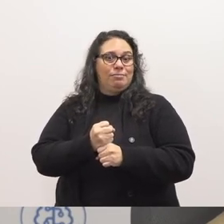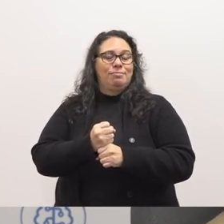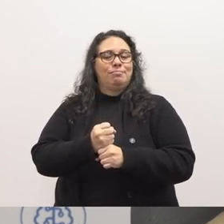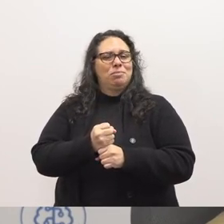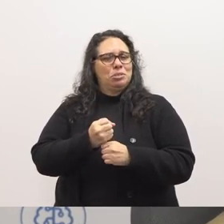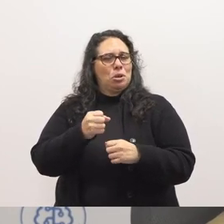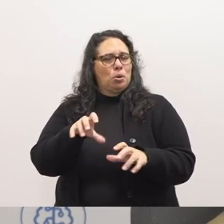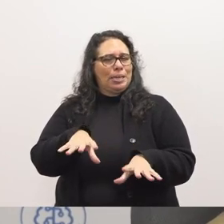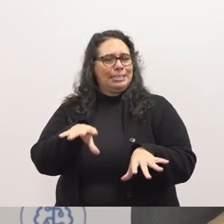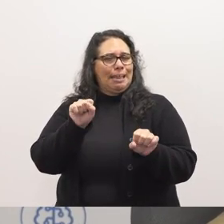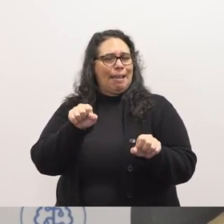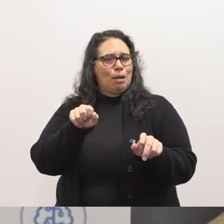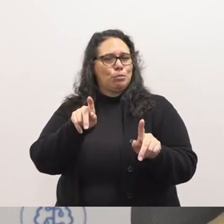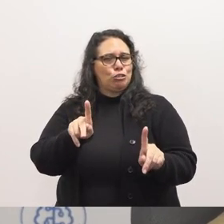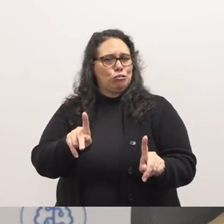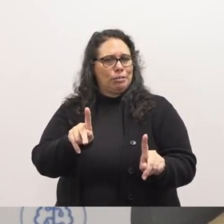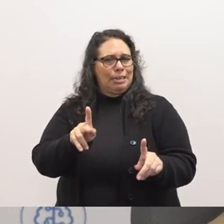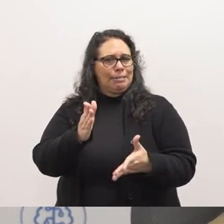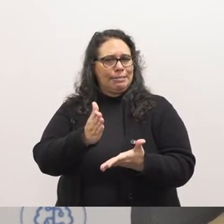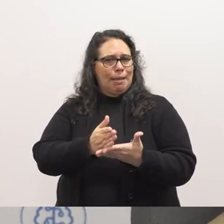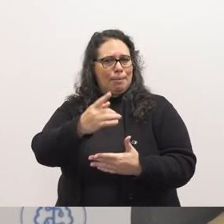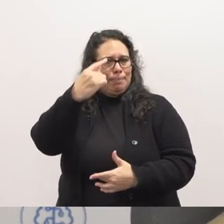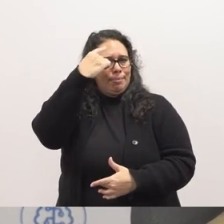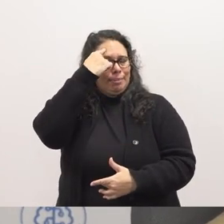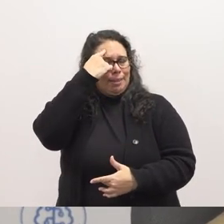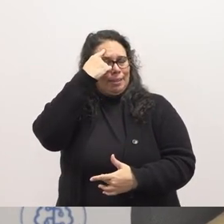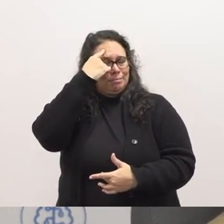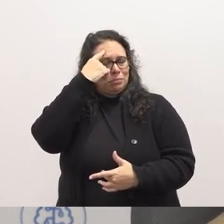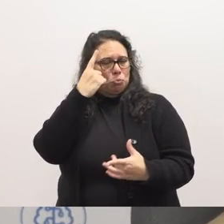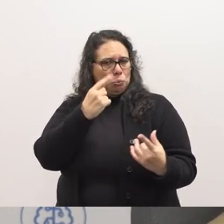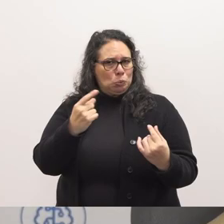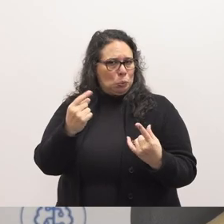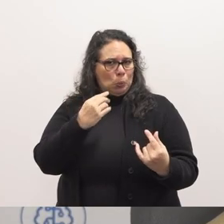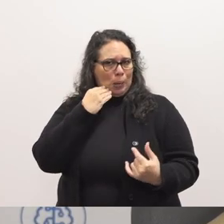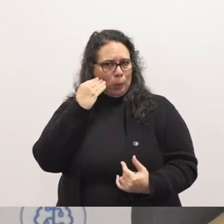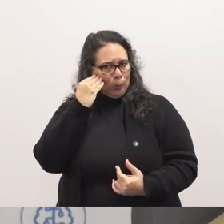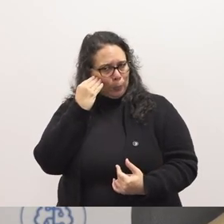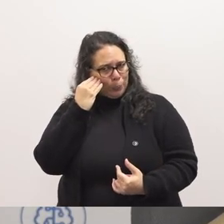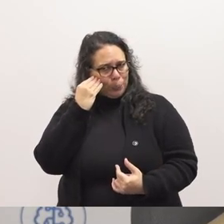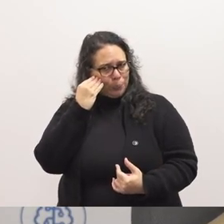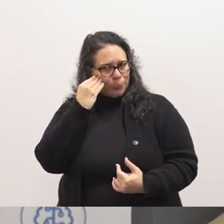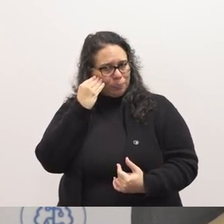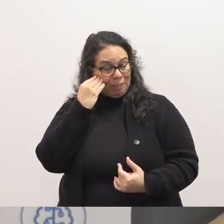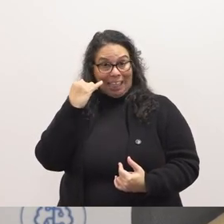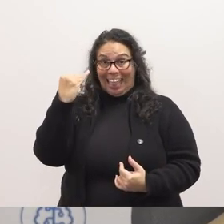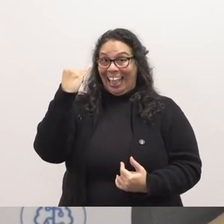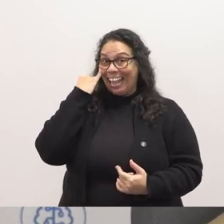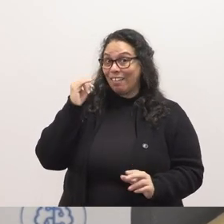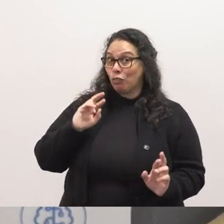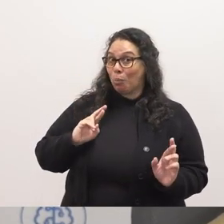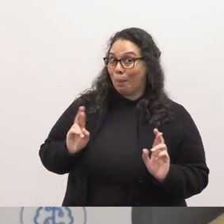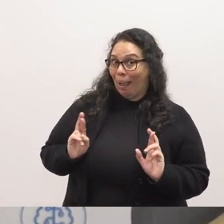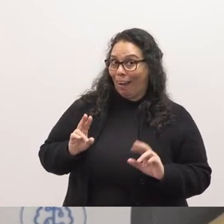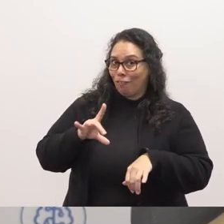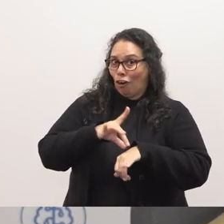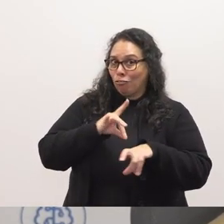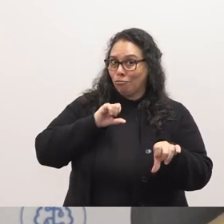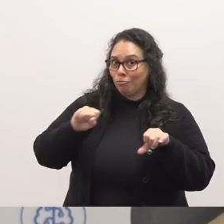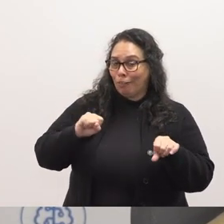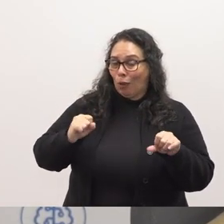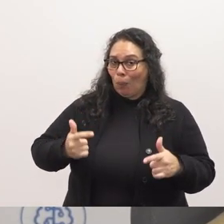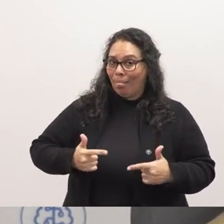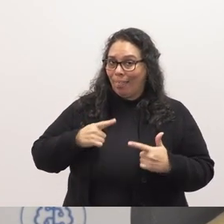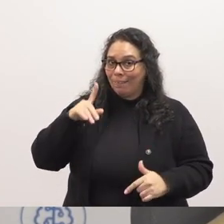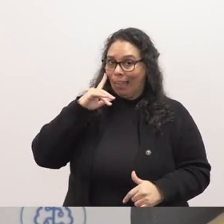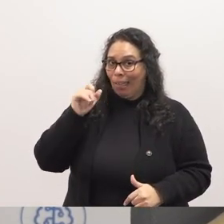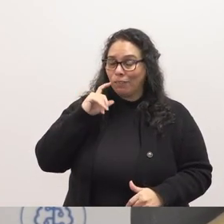we're doing at home, especially with being prepared. We live in California, so we